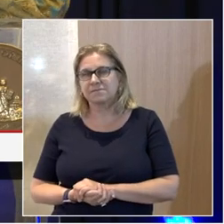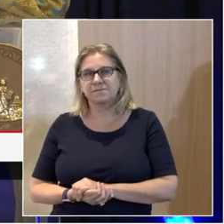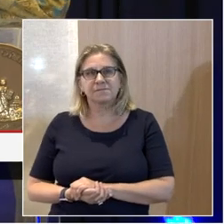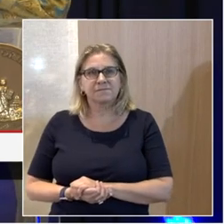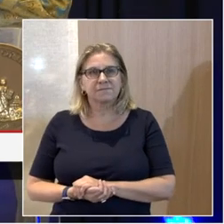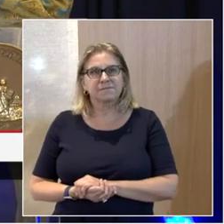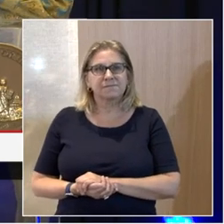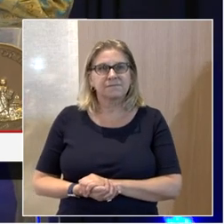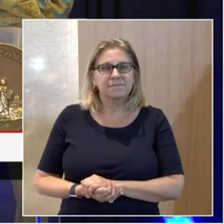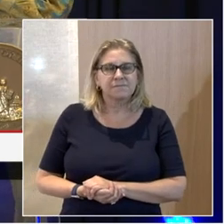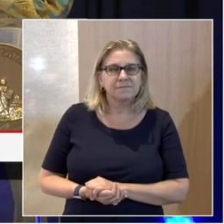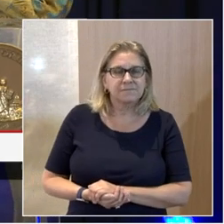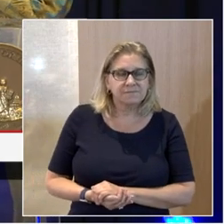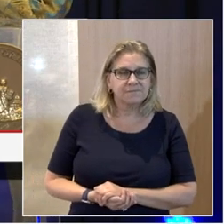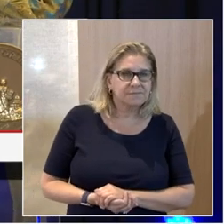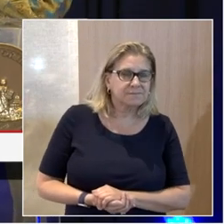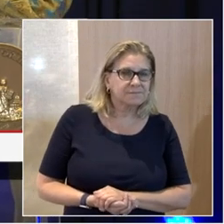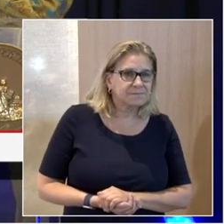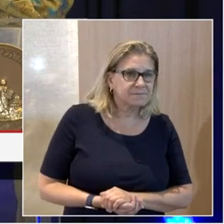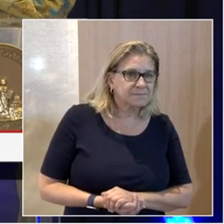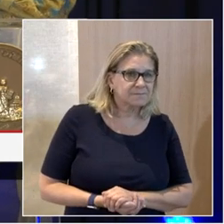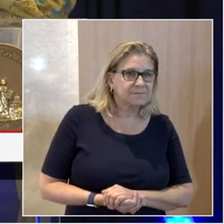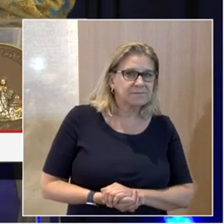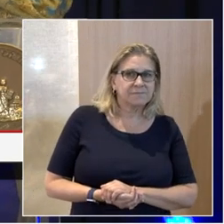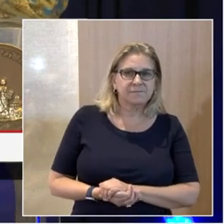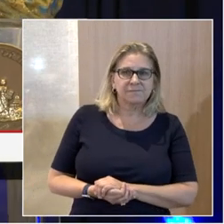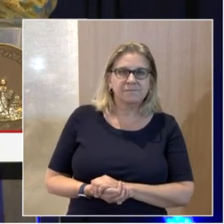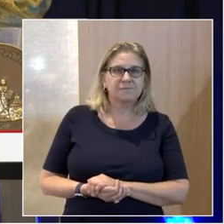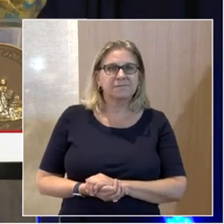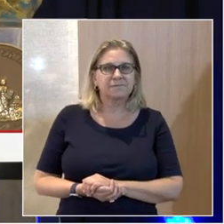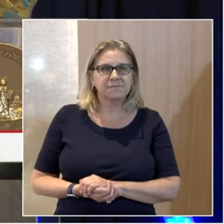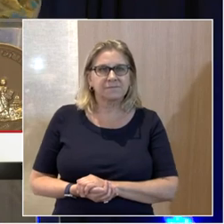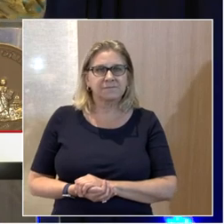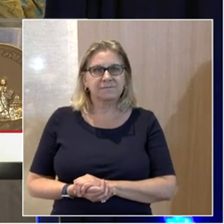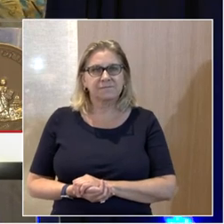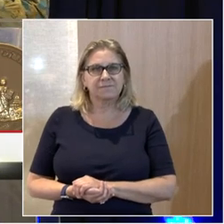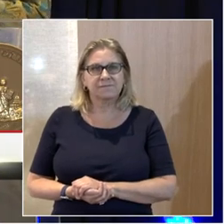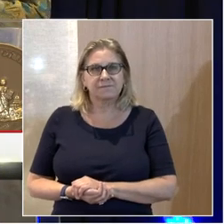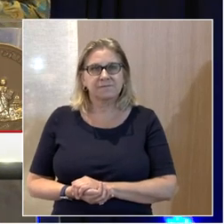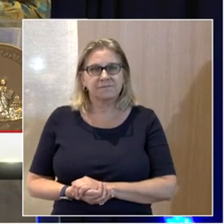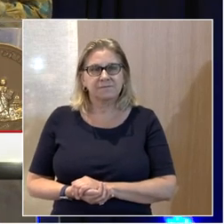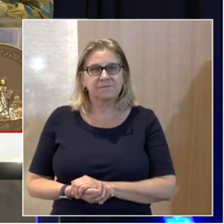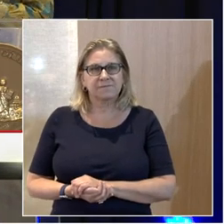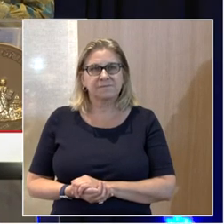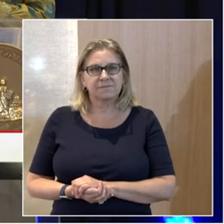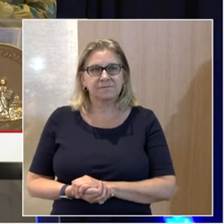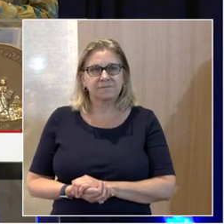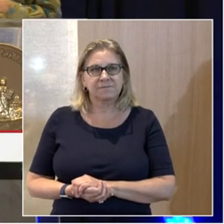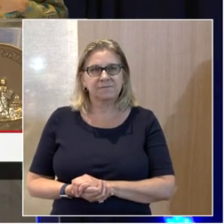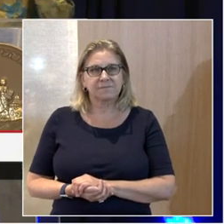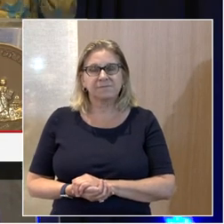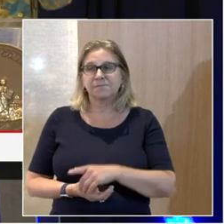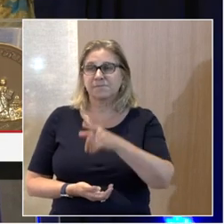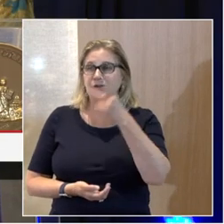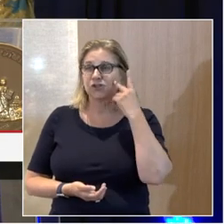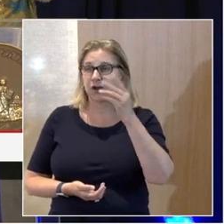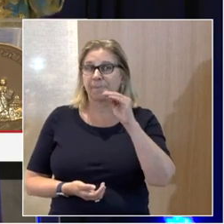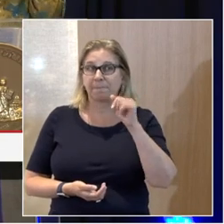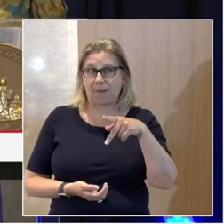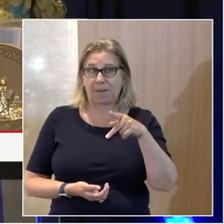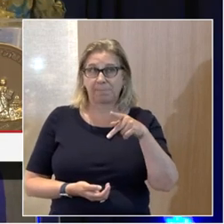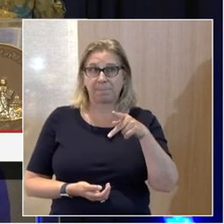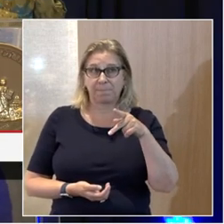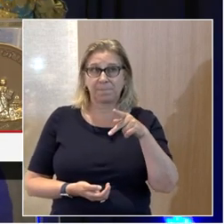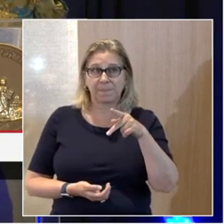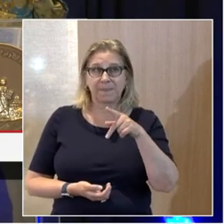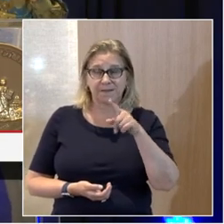All right, so this one is, what are the three top areas? You saw a map that Andrew presented. What are your